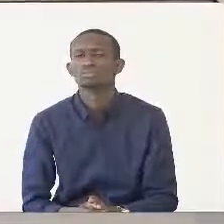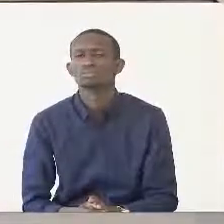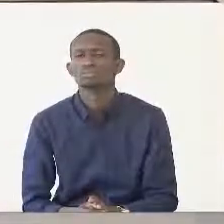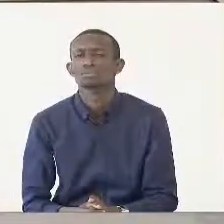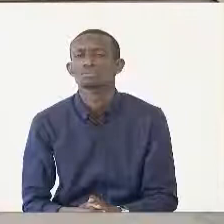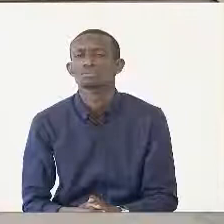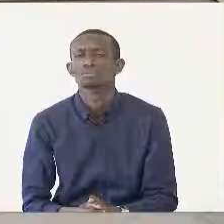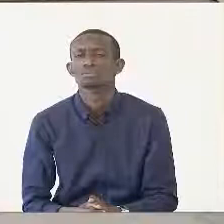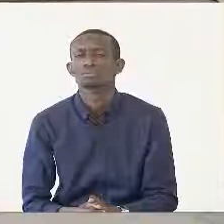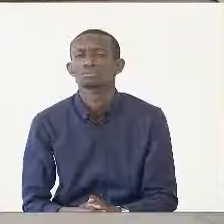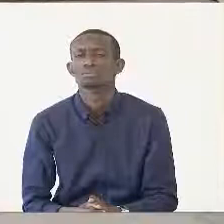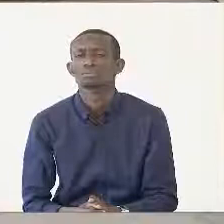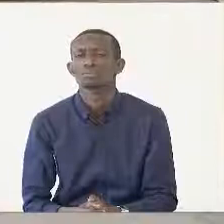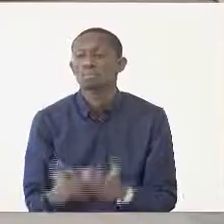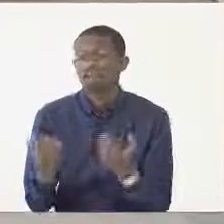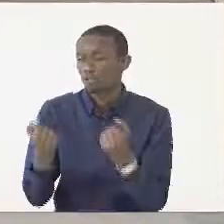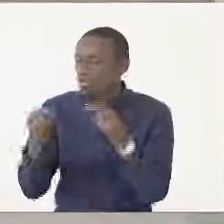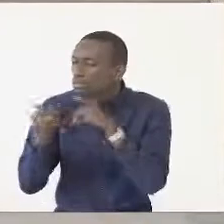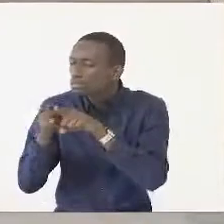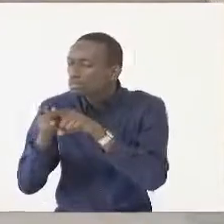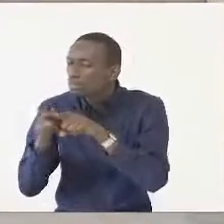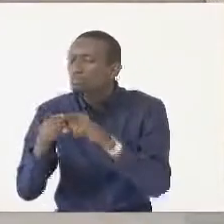have the same